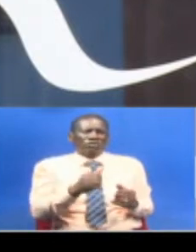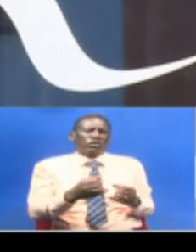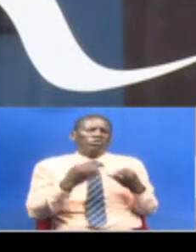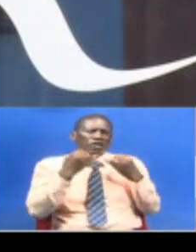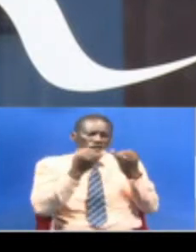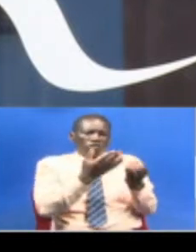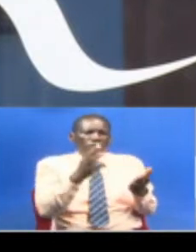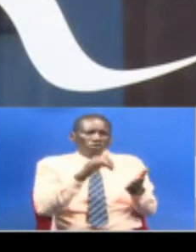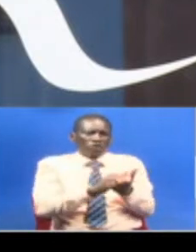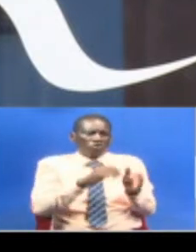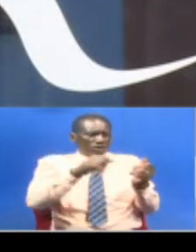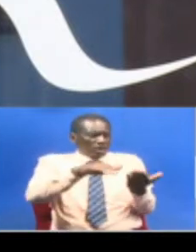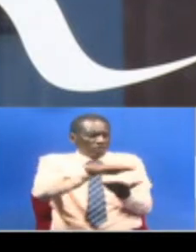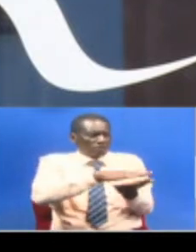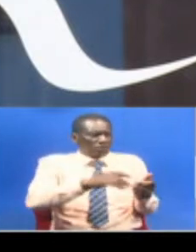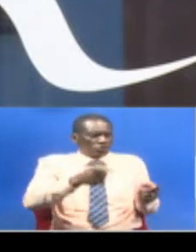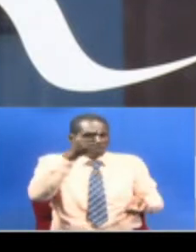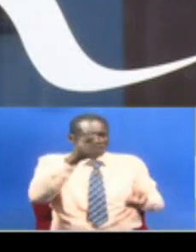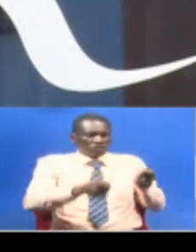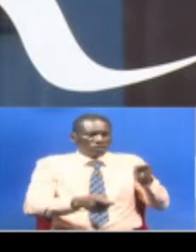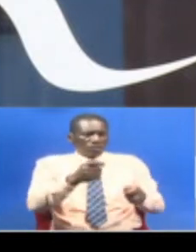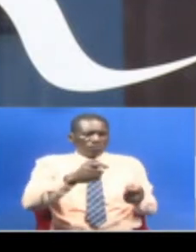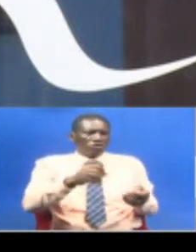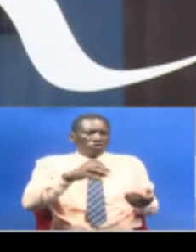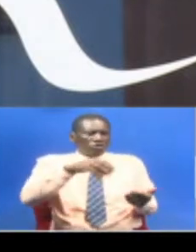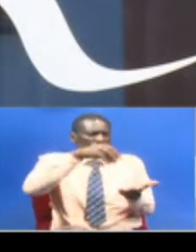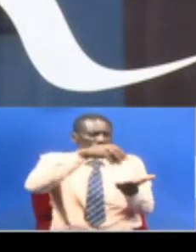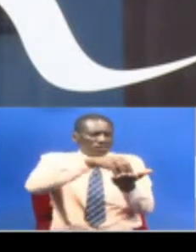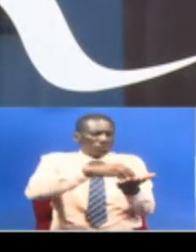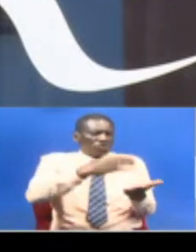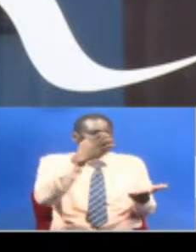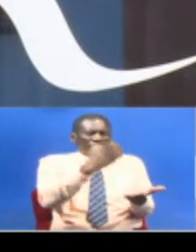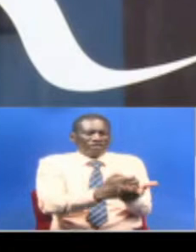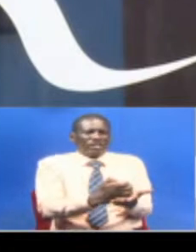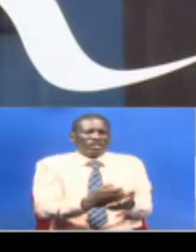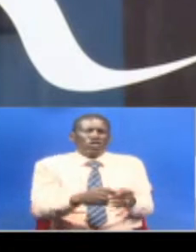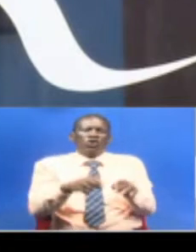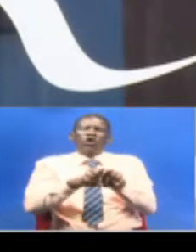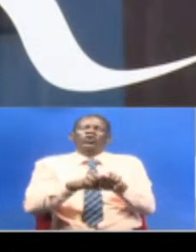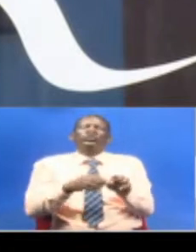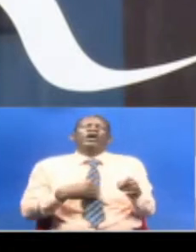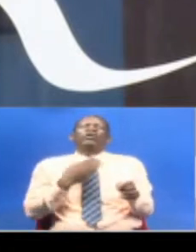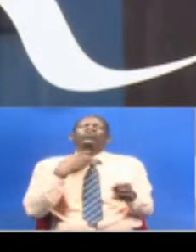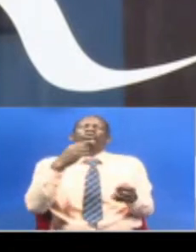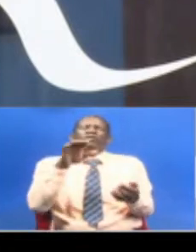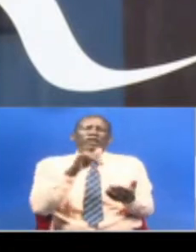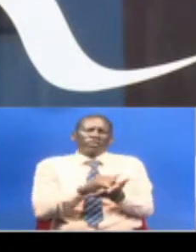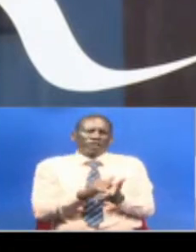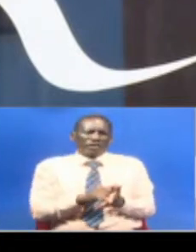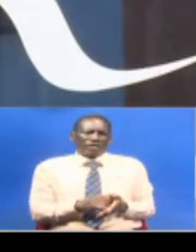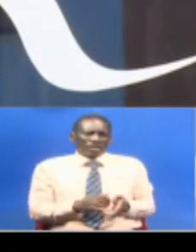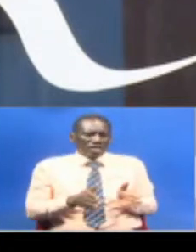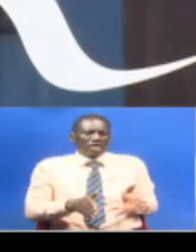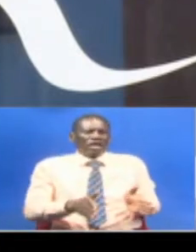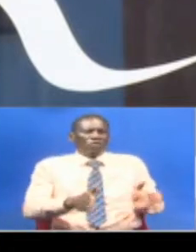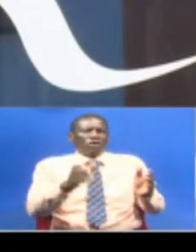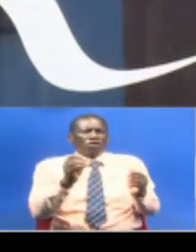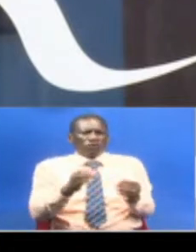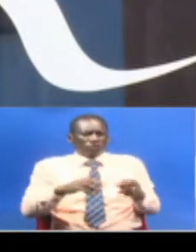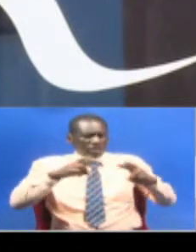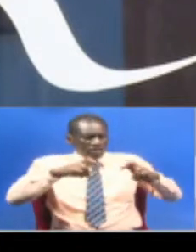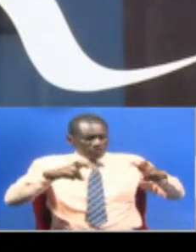you can base your conviction on circumstantial evidence. I also want to say that in terms of